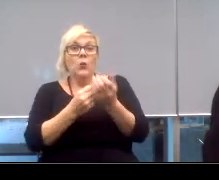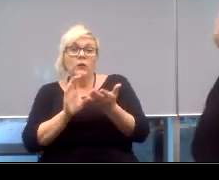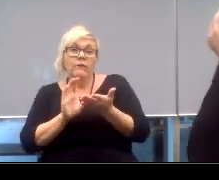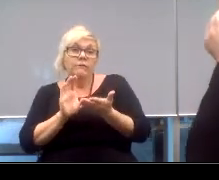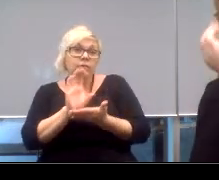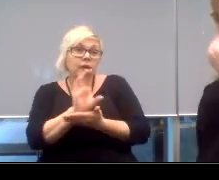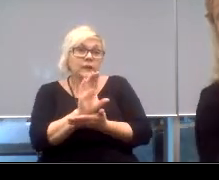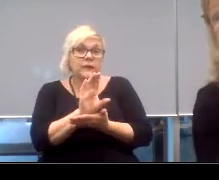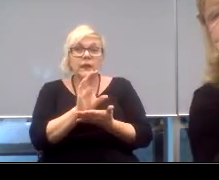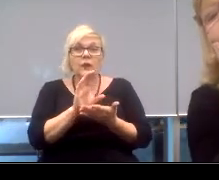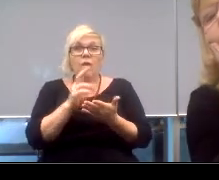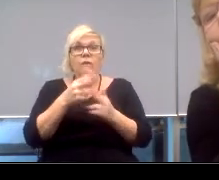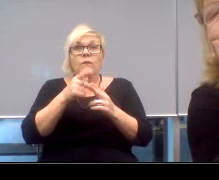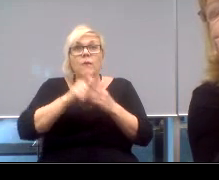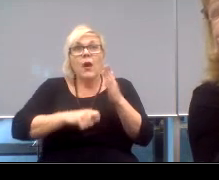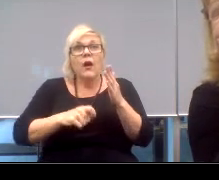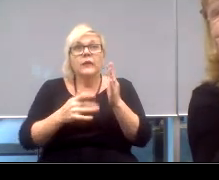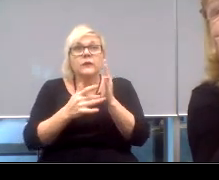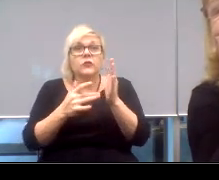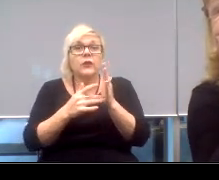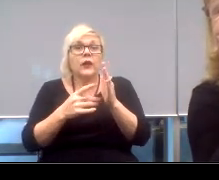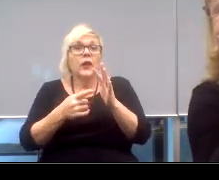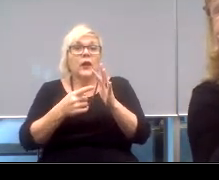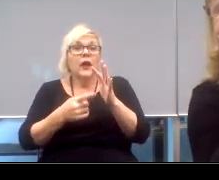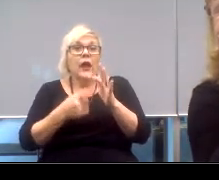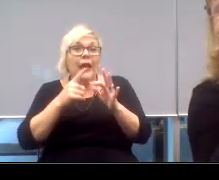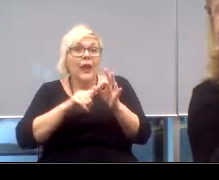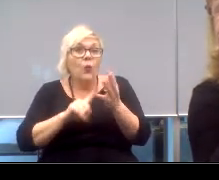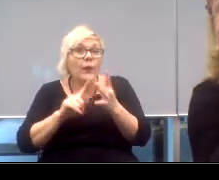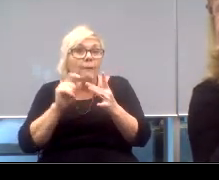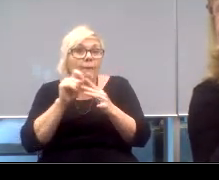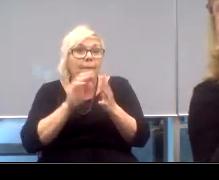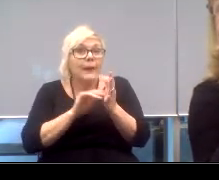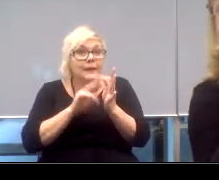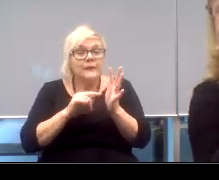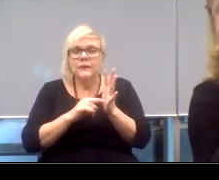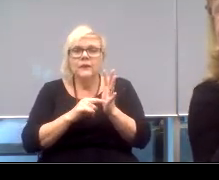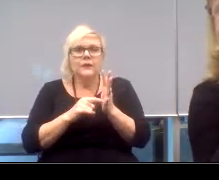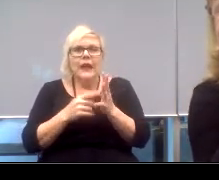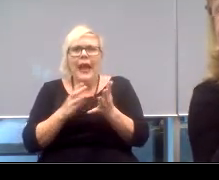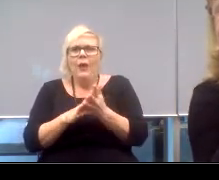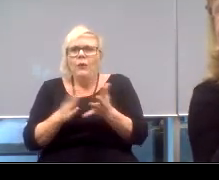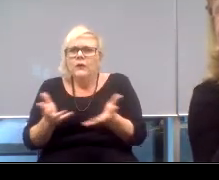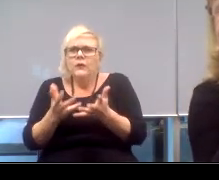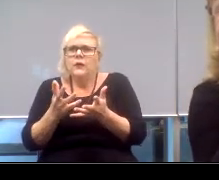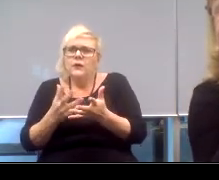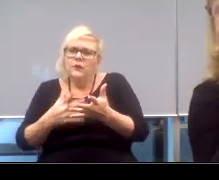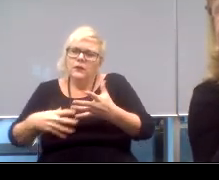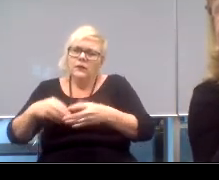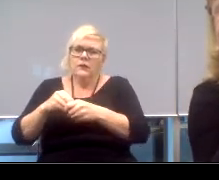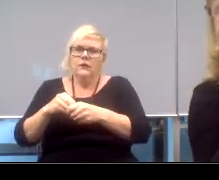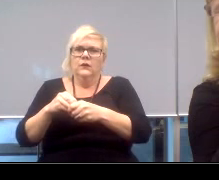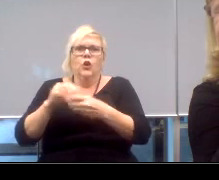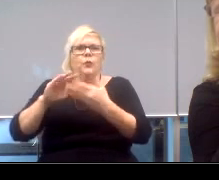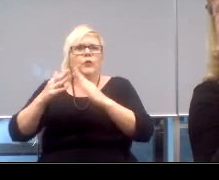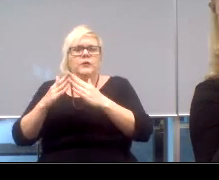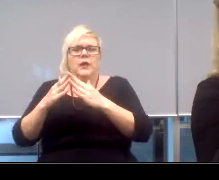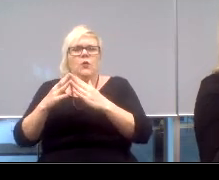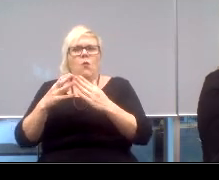or equipment. It's about helping people become included in the community and more independent. And as an